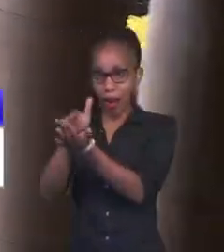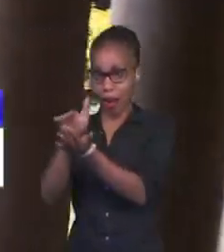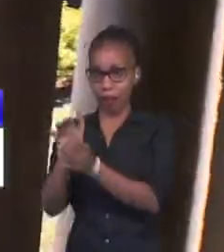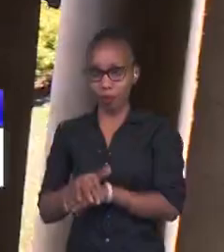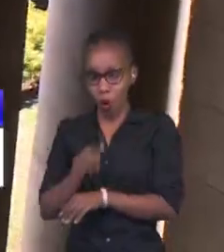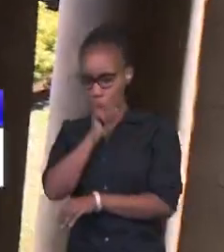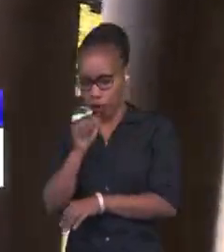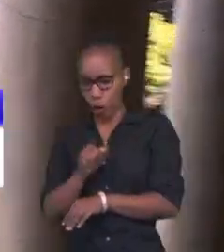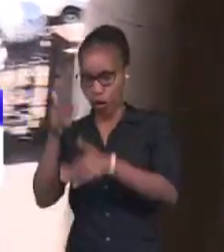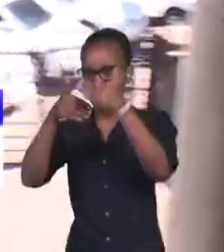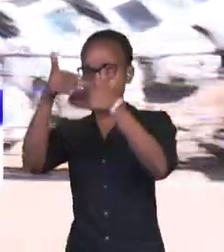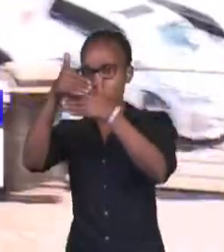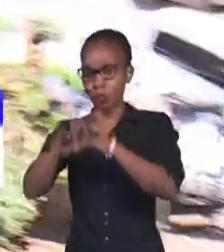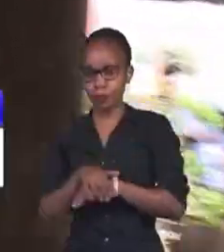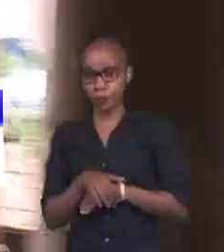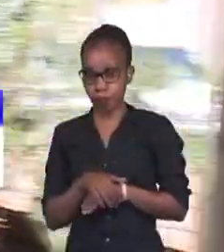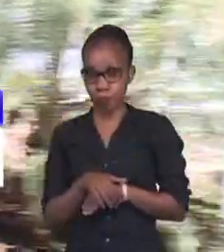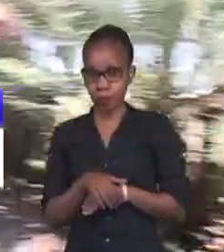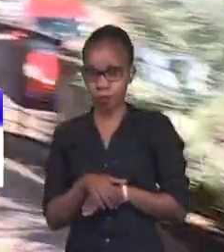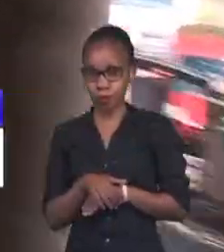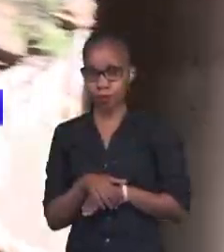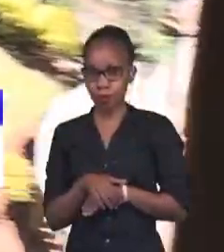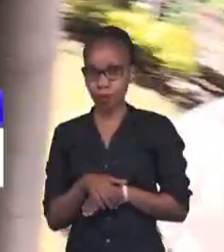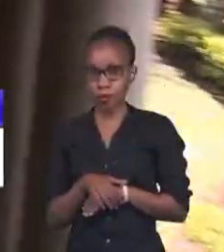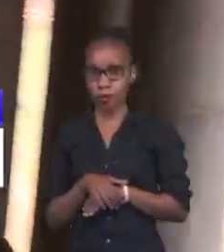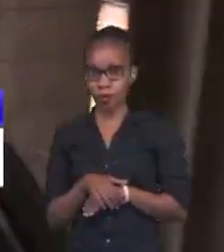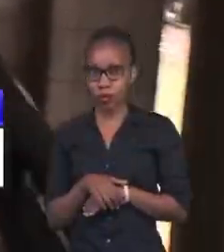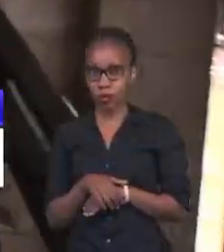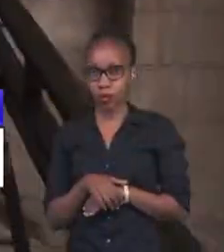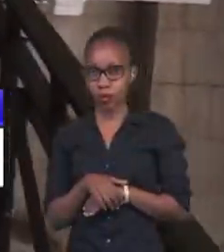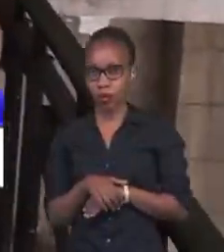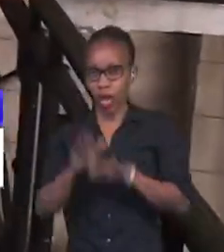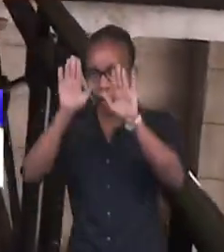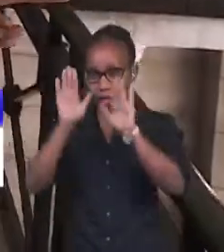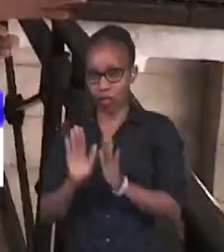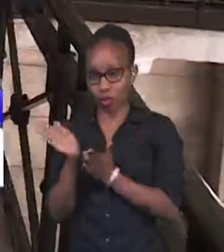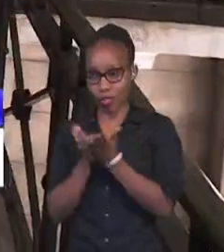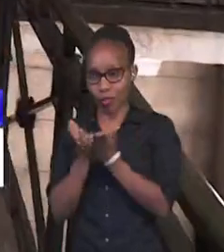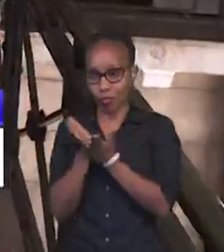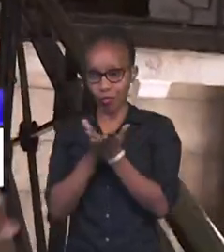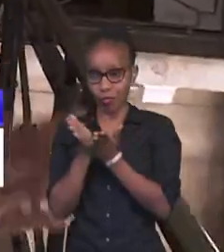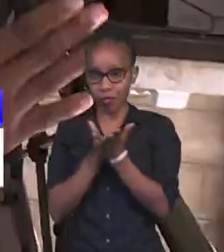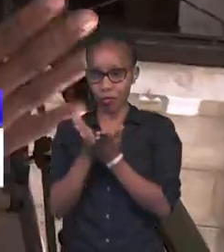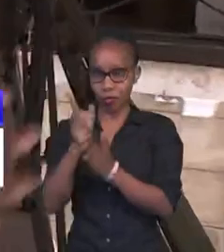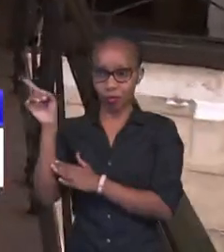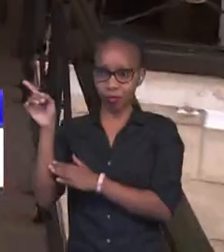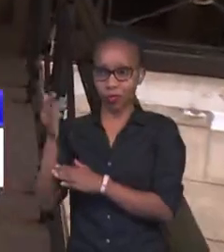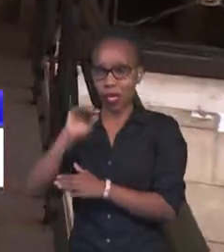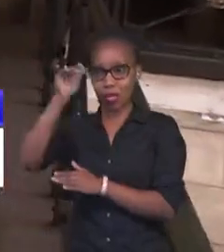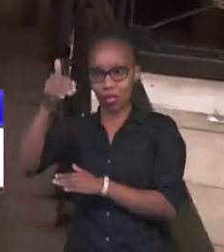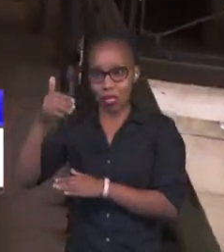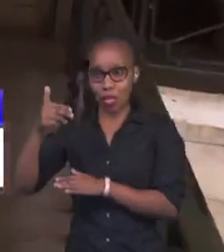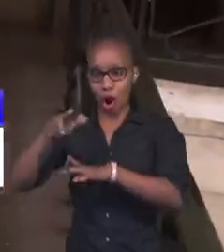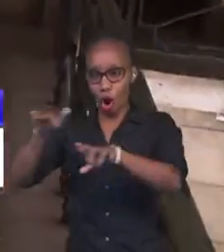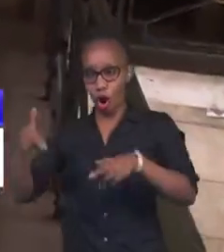older buildings are all thick of bluestone, and then you have this facing all the essential services, if you will, you know? All city hall, bank,